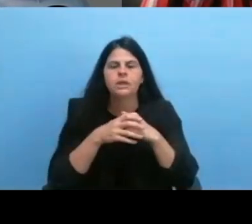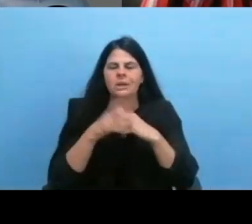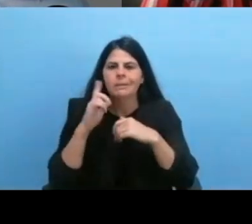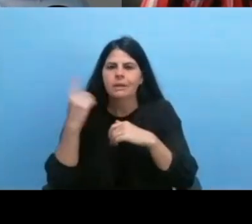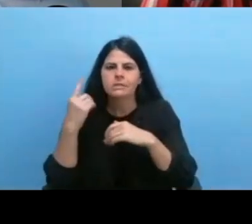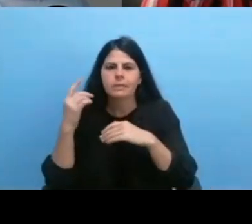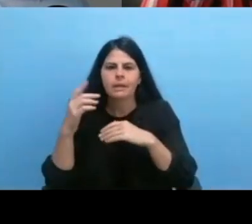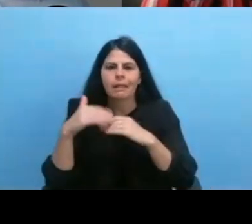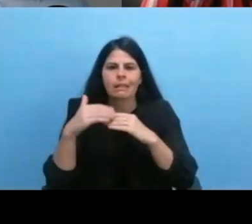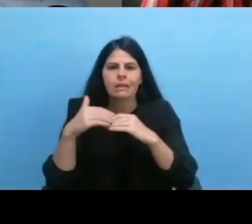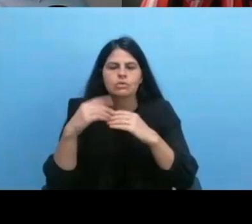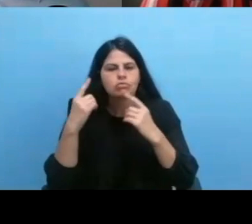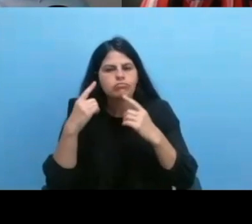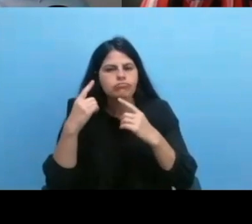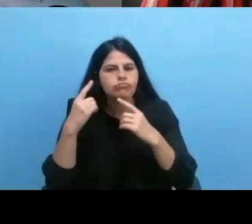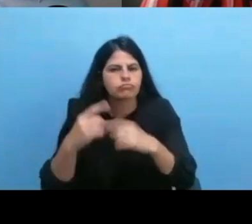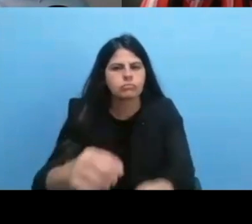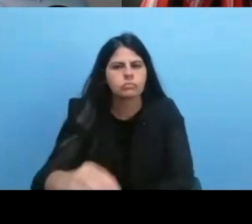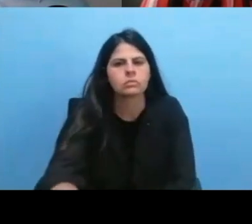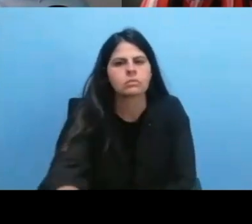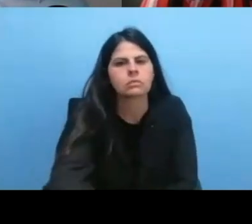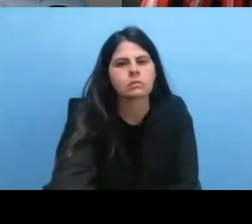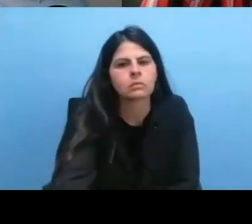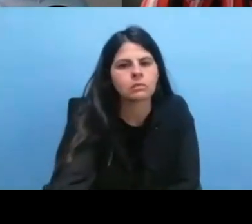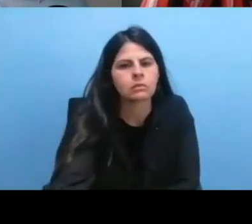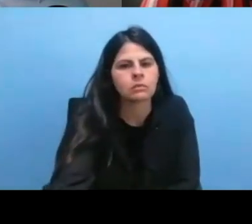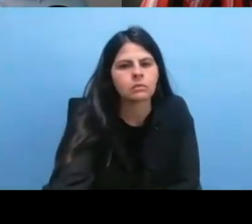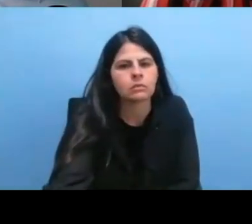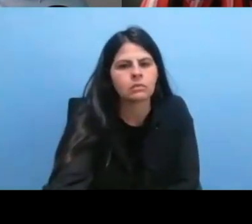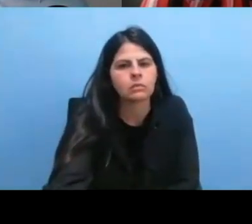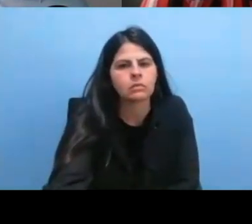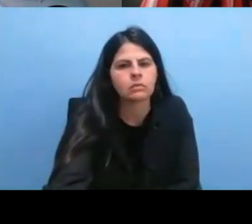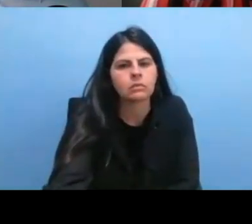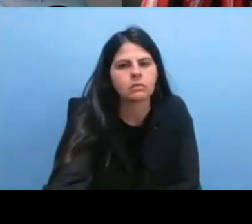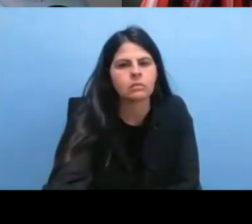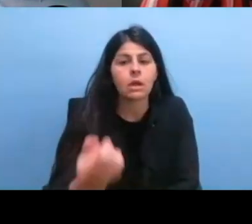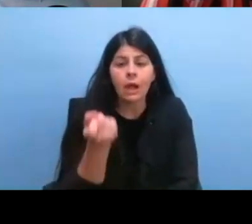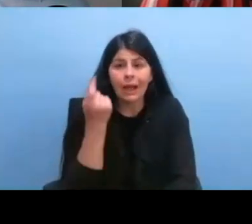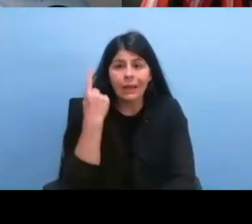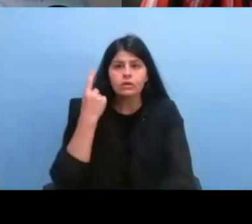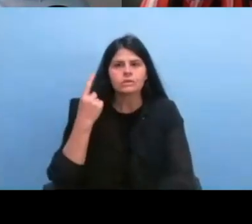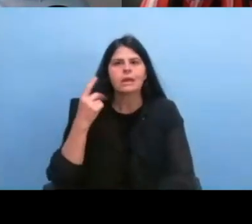consider. I understand from the kind of perspective of HR, maybe you don't want to get